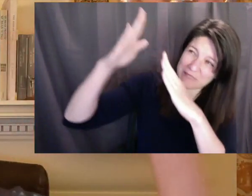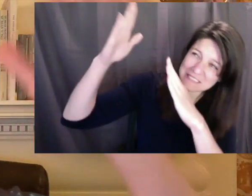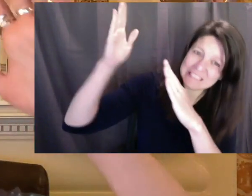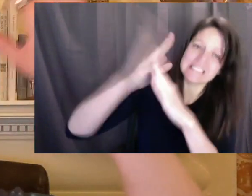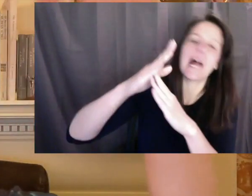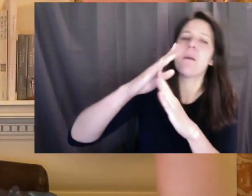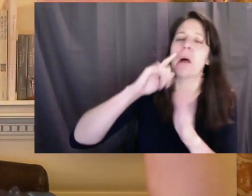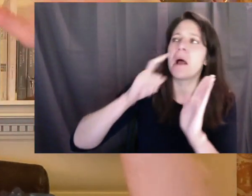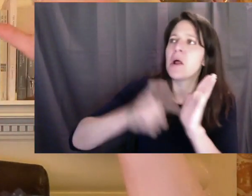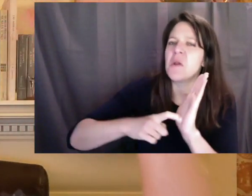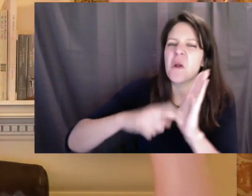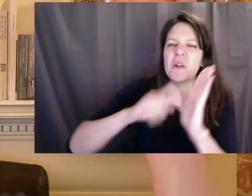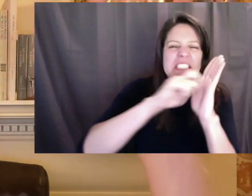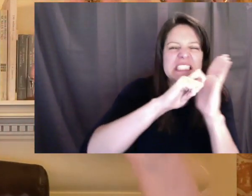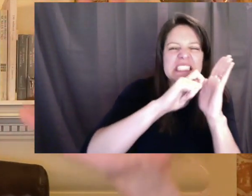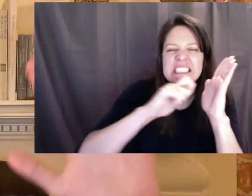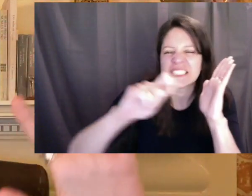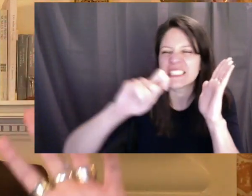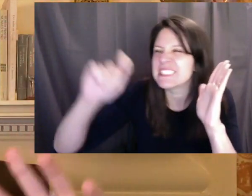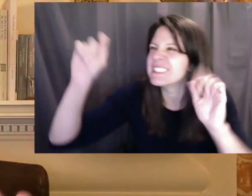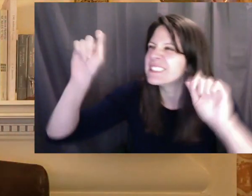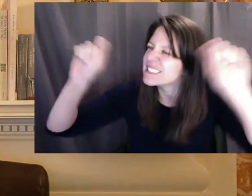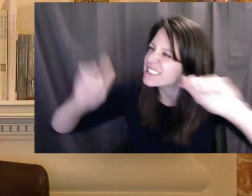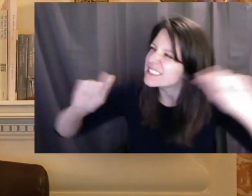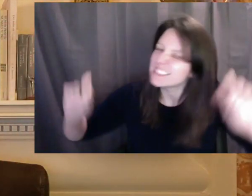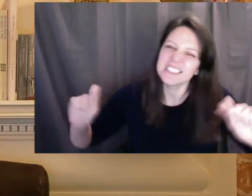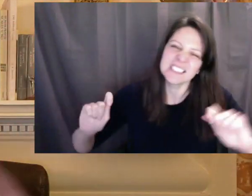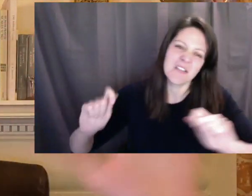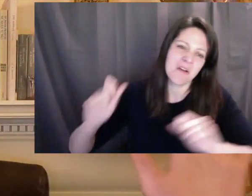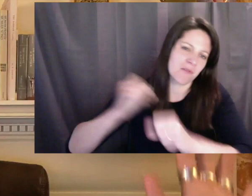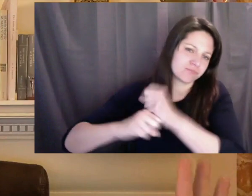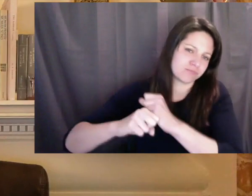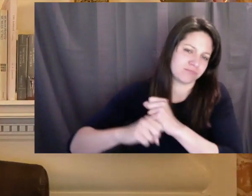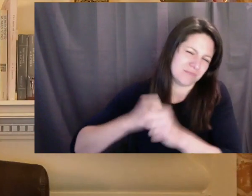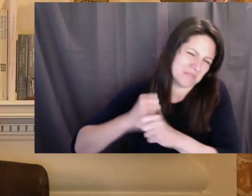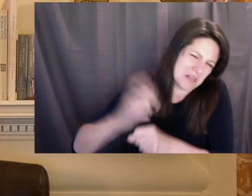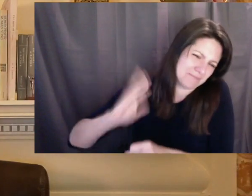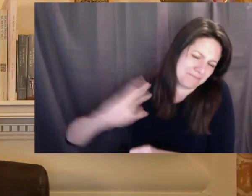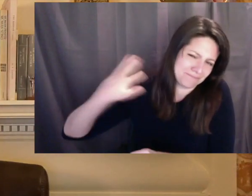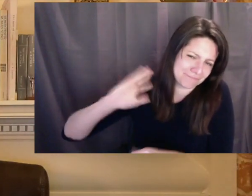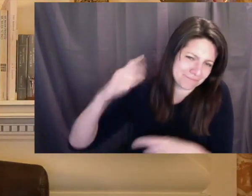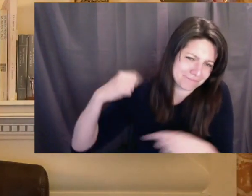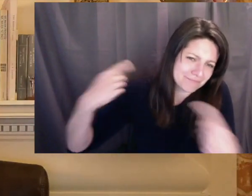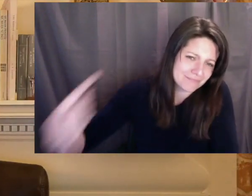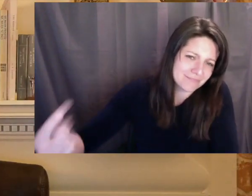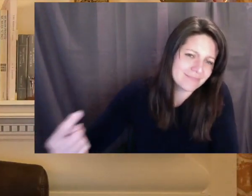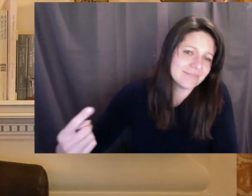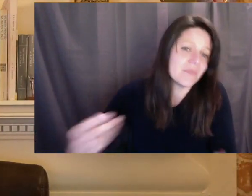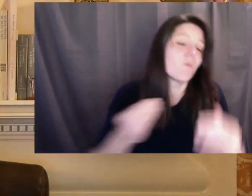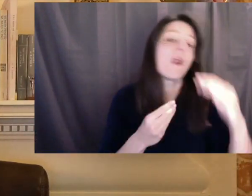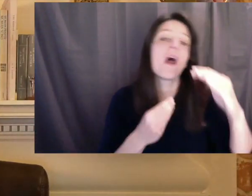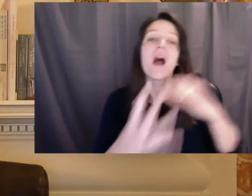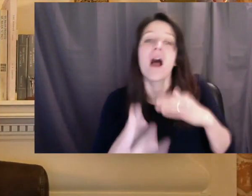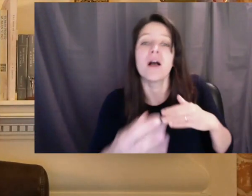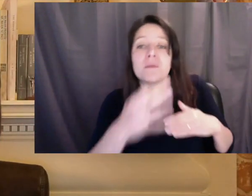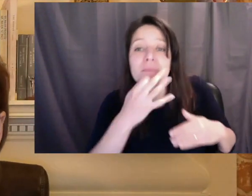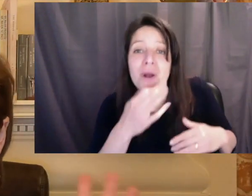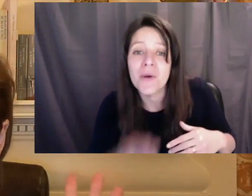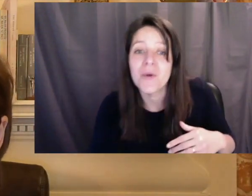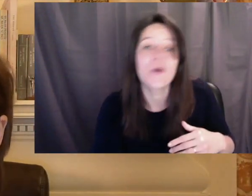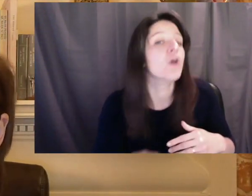the higher parts of our steeple, you notice graffiti just going back generations. So, pro